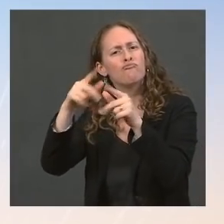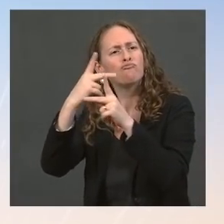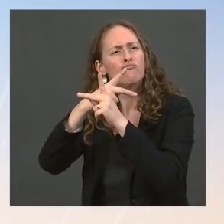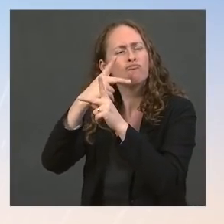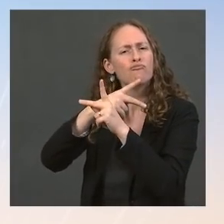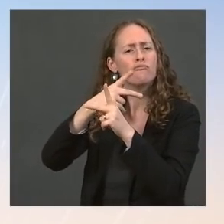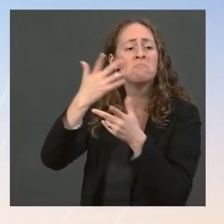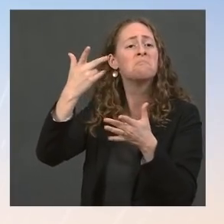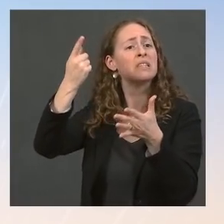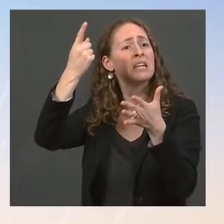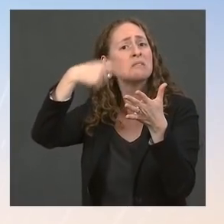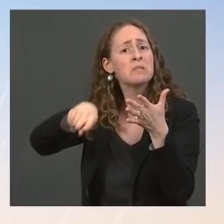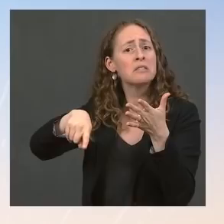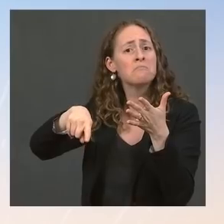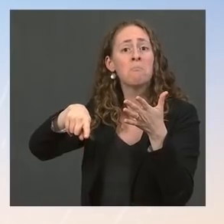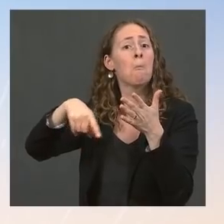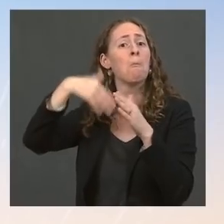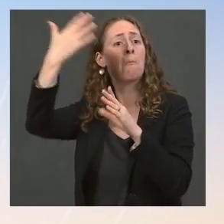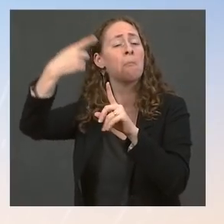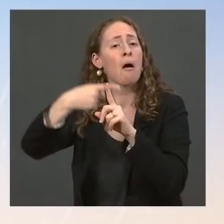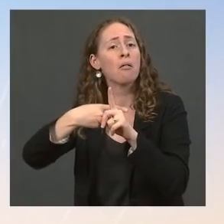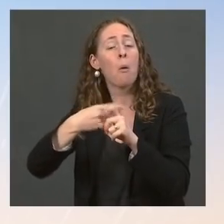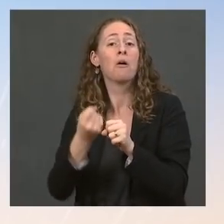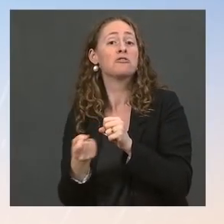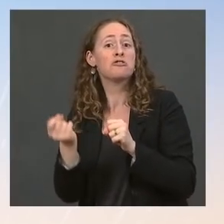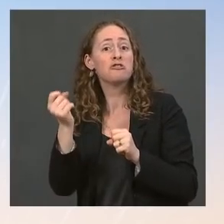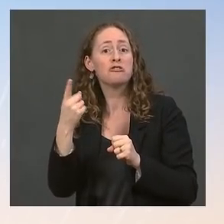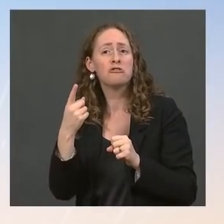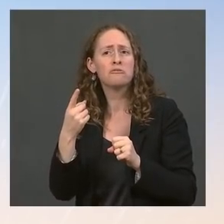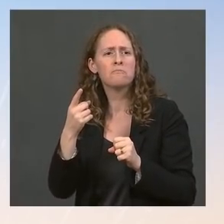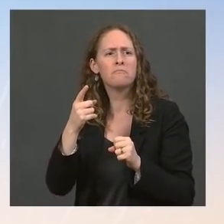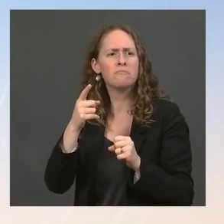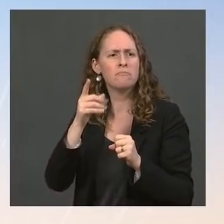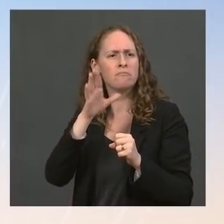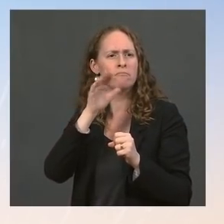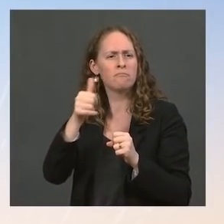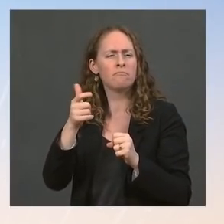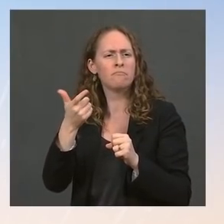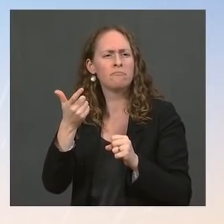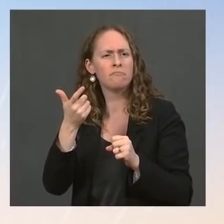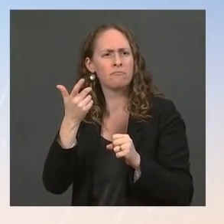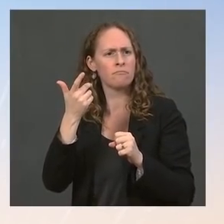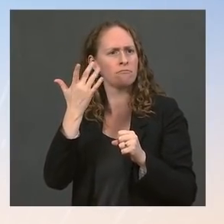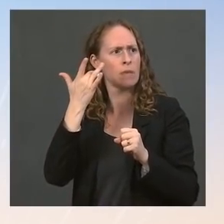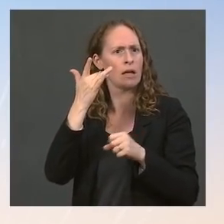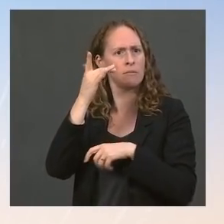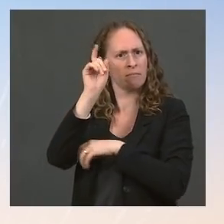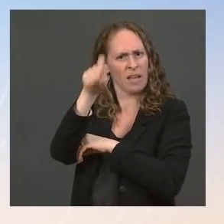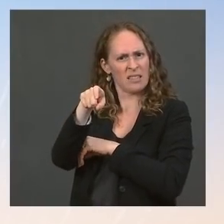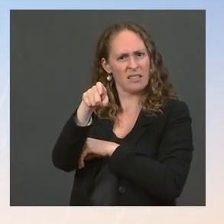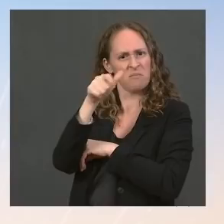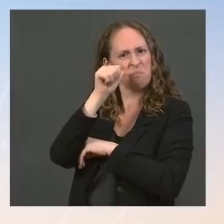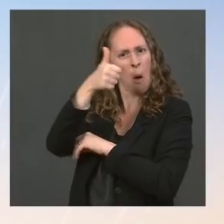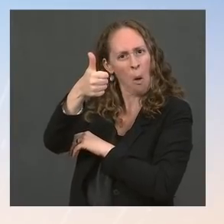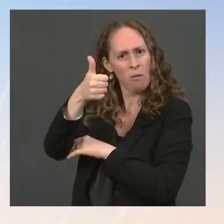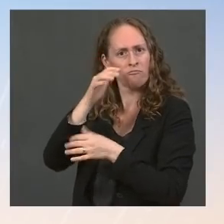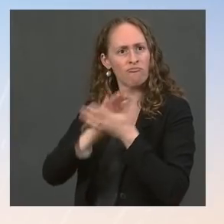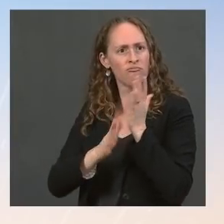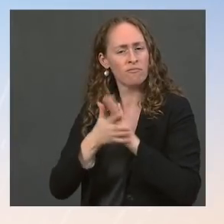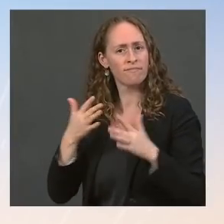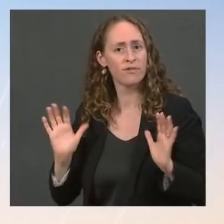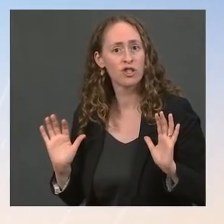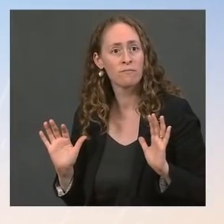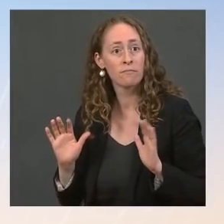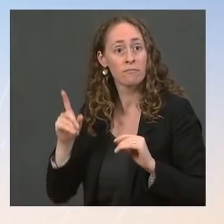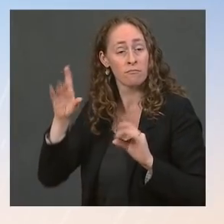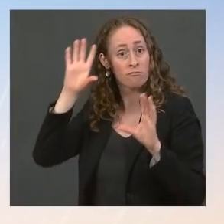the next month or next year to get these things done? Why are we in this situation? And does the president think that tomorrow is an